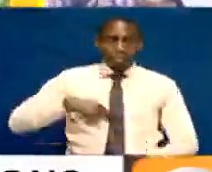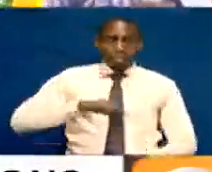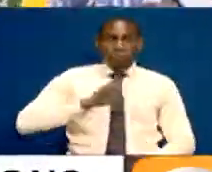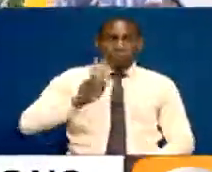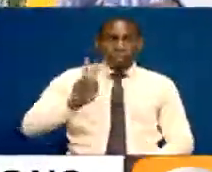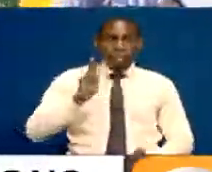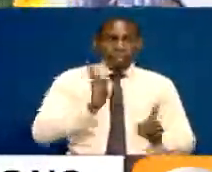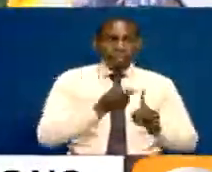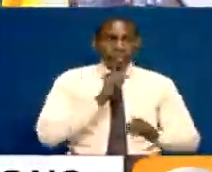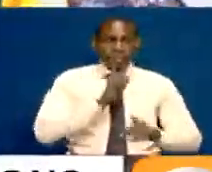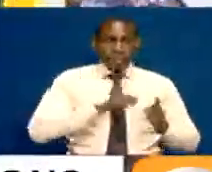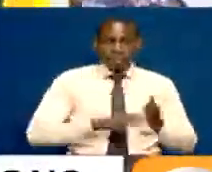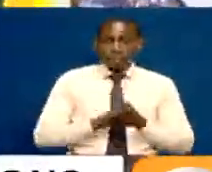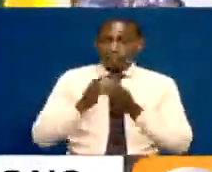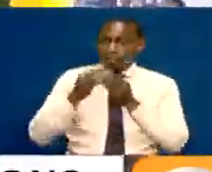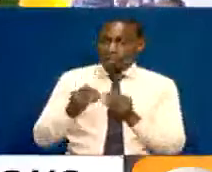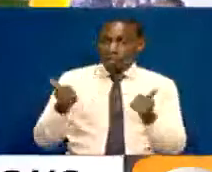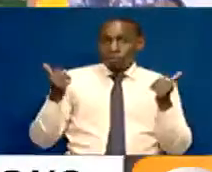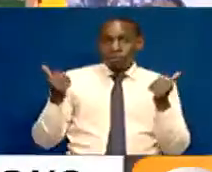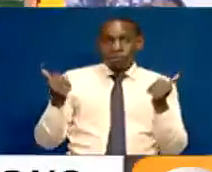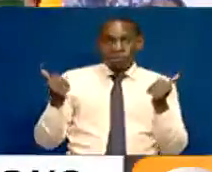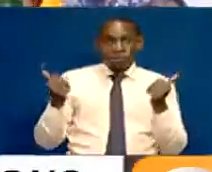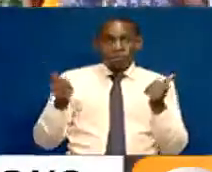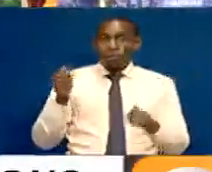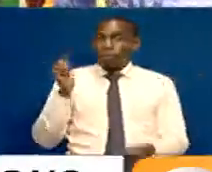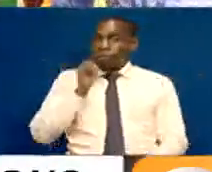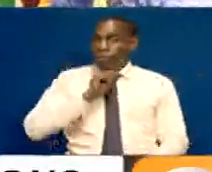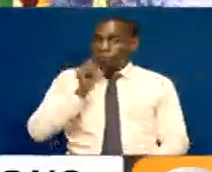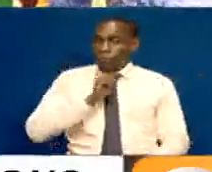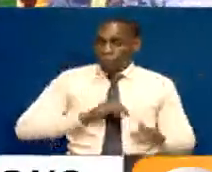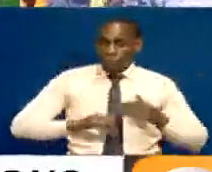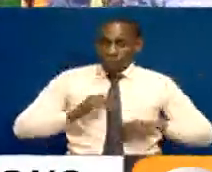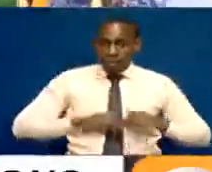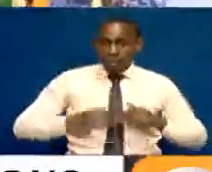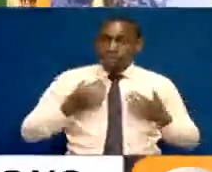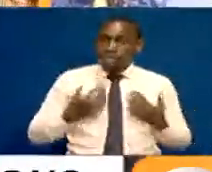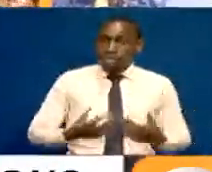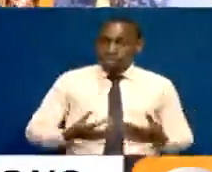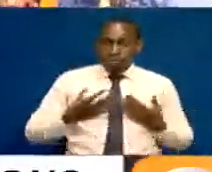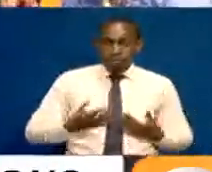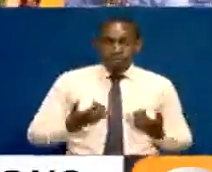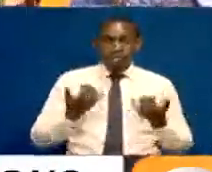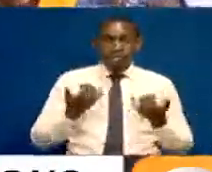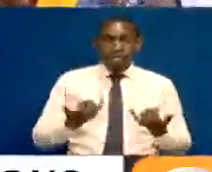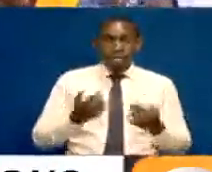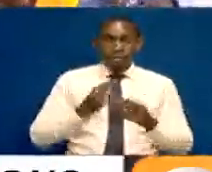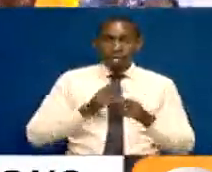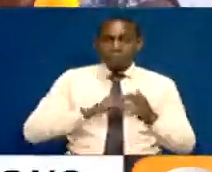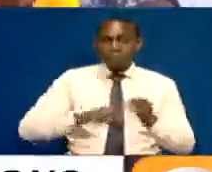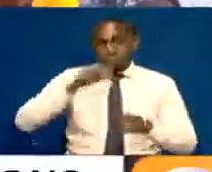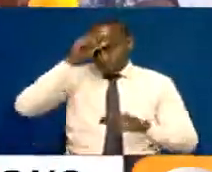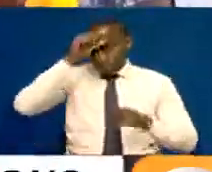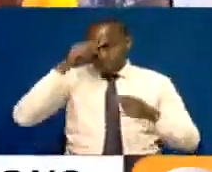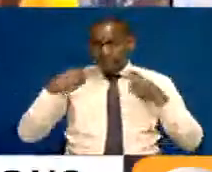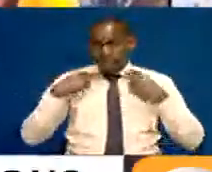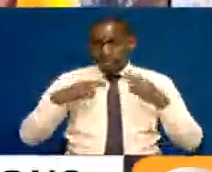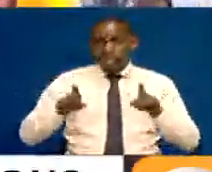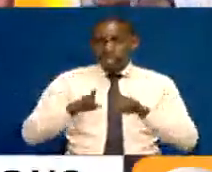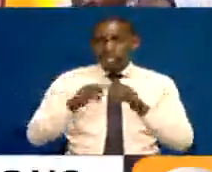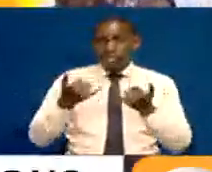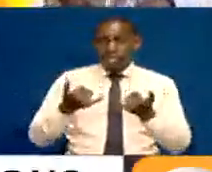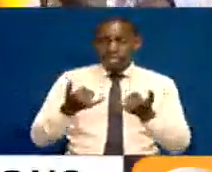we are going to deal with chronic corruption that now is called state capture, that